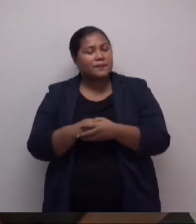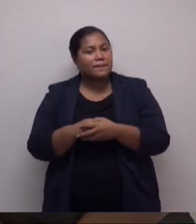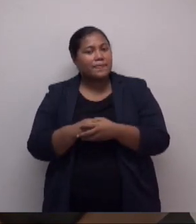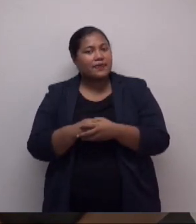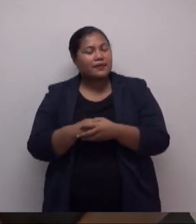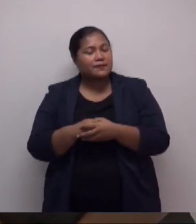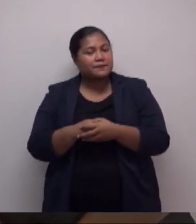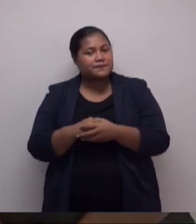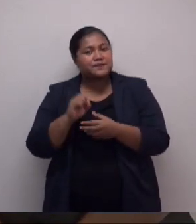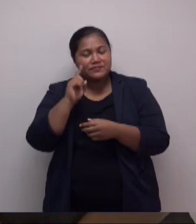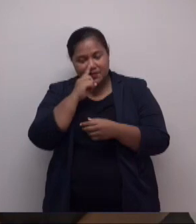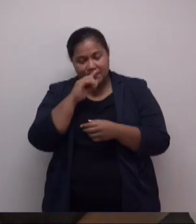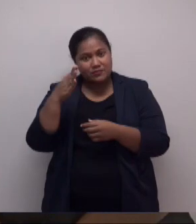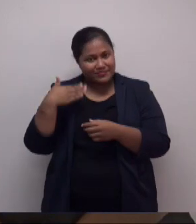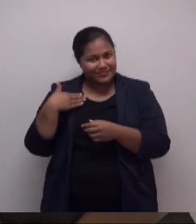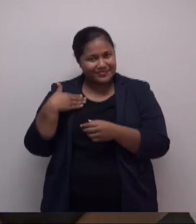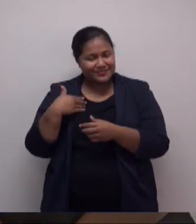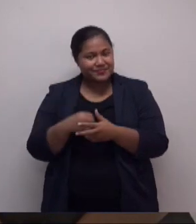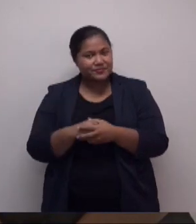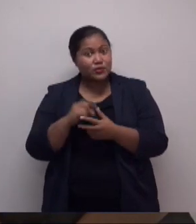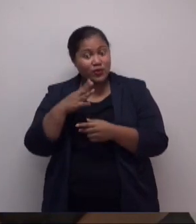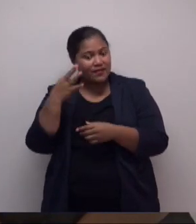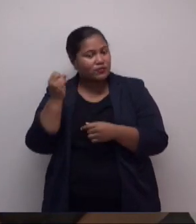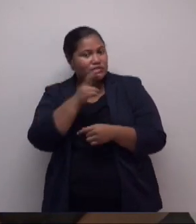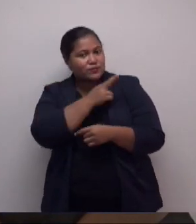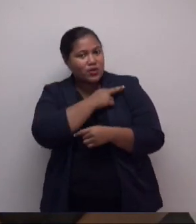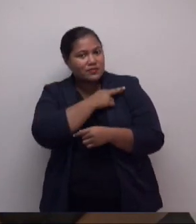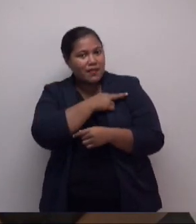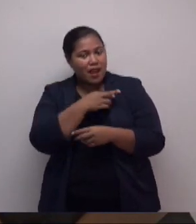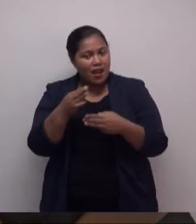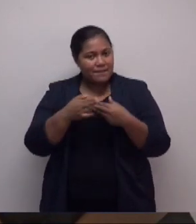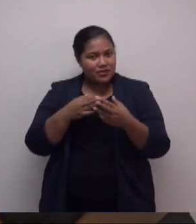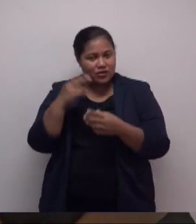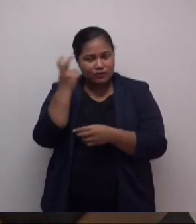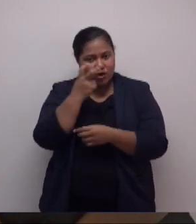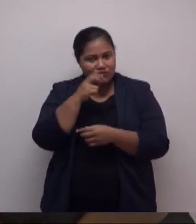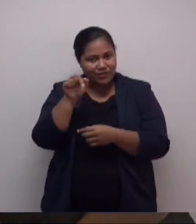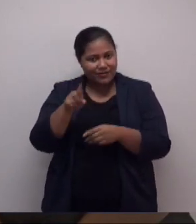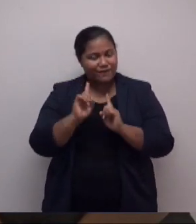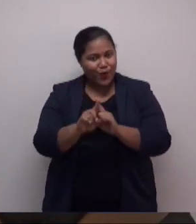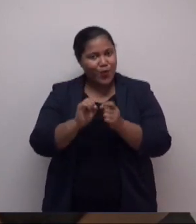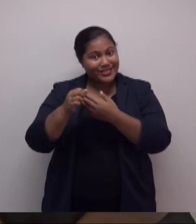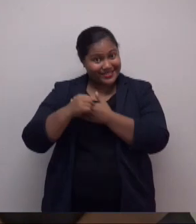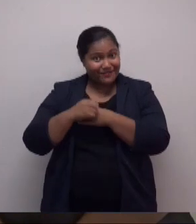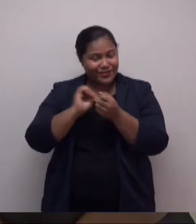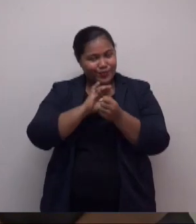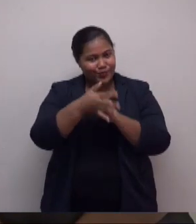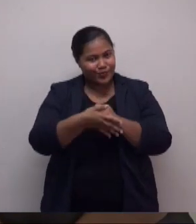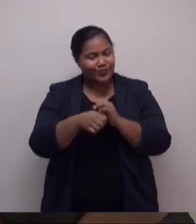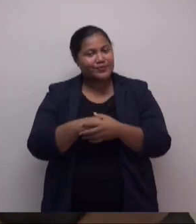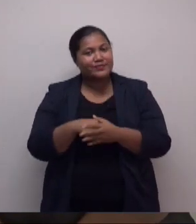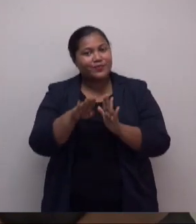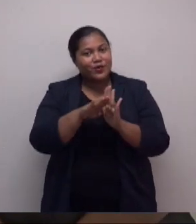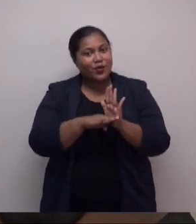wellness ambassadors who will take on the responsibility of managing and monitoring these protocols as well as training